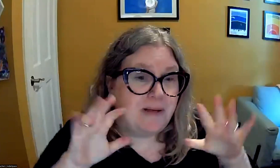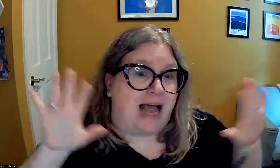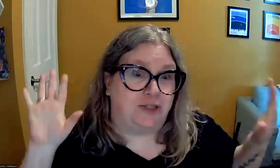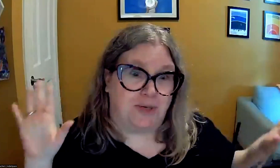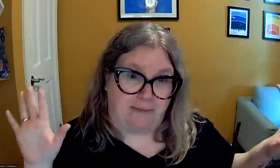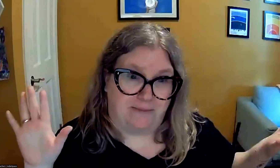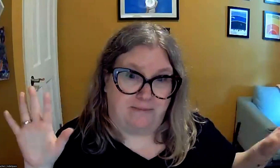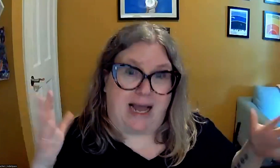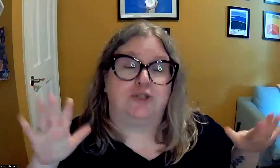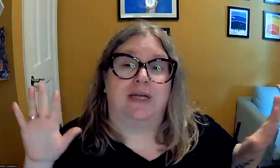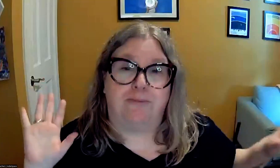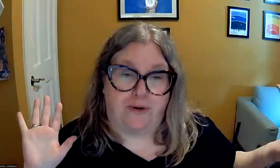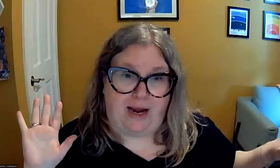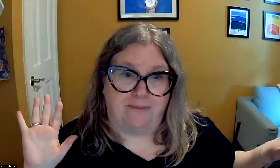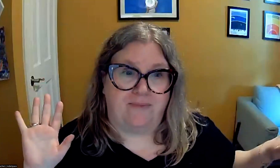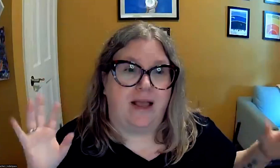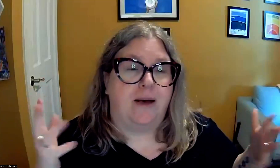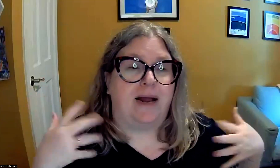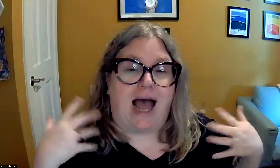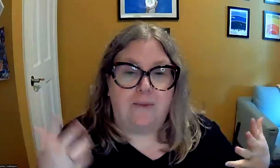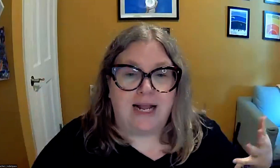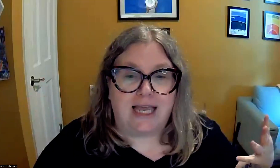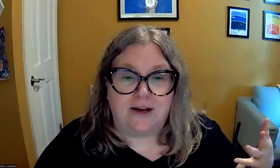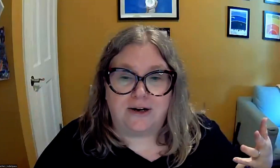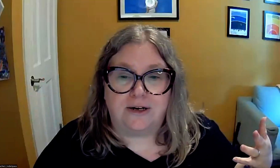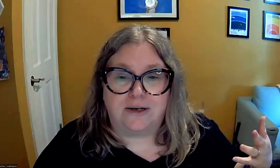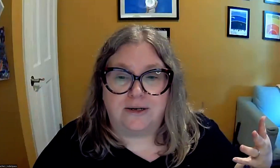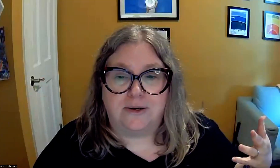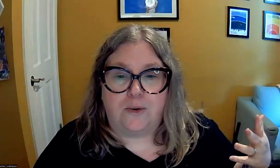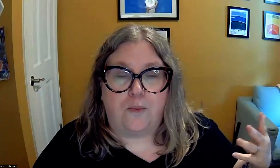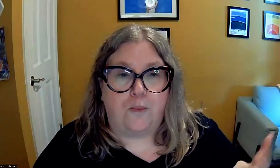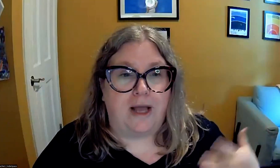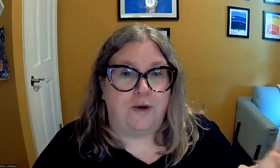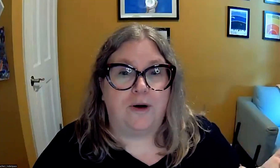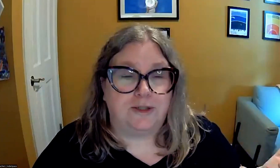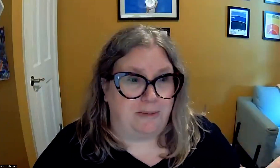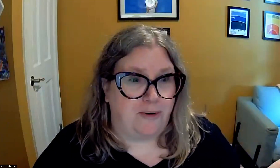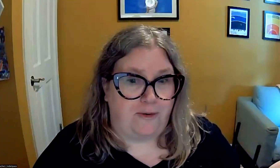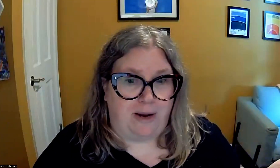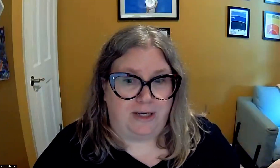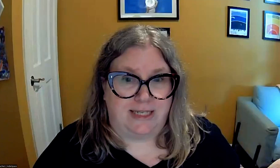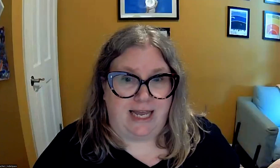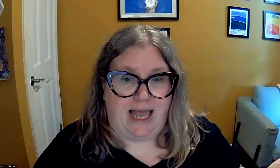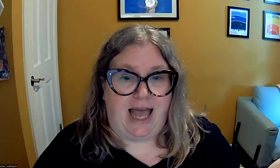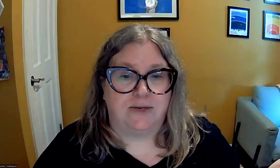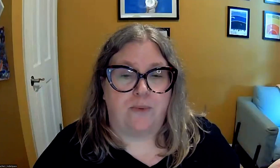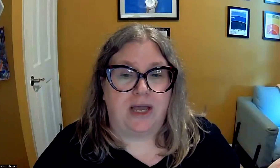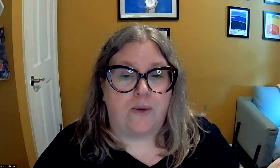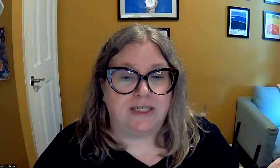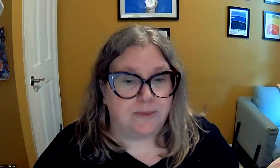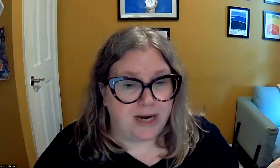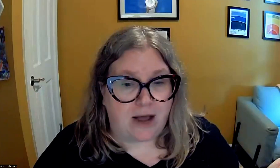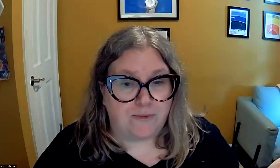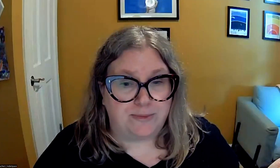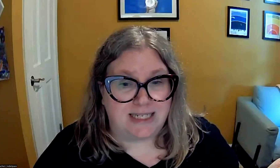That would be my dream program. But I want to hear what your dream program looks like. And when we